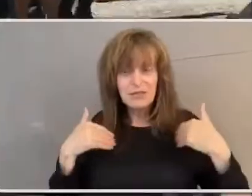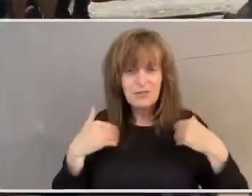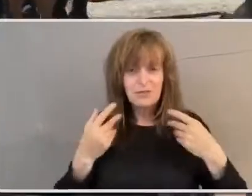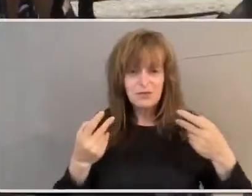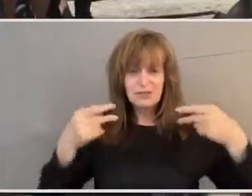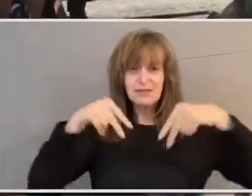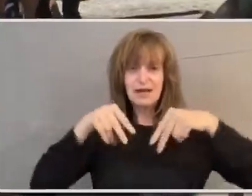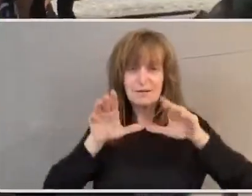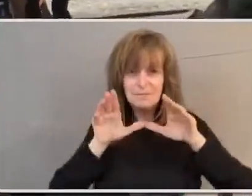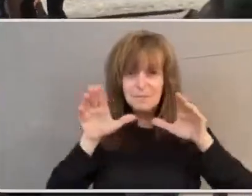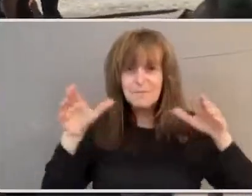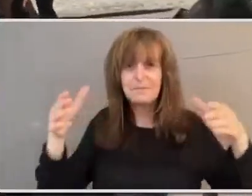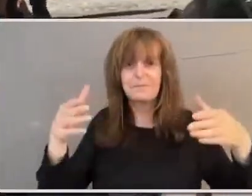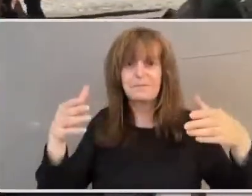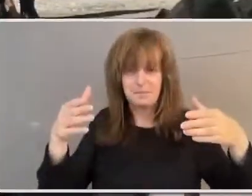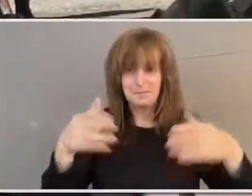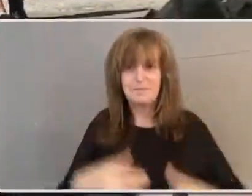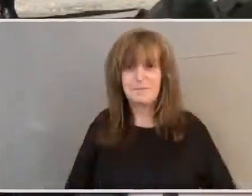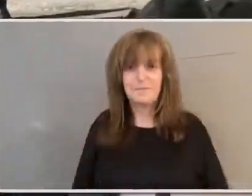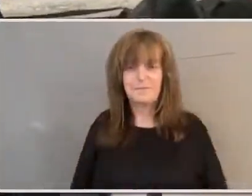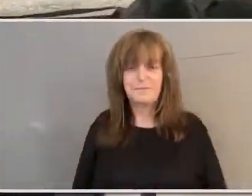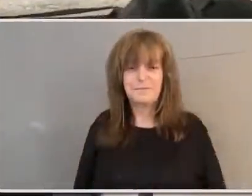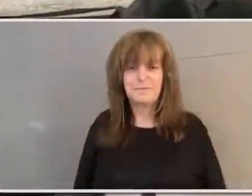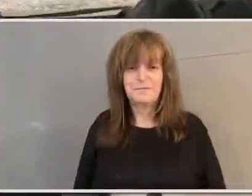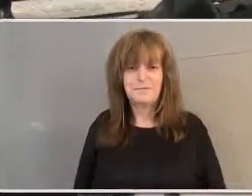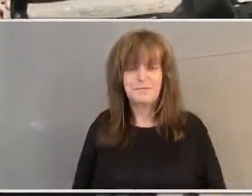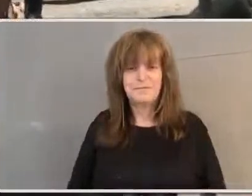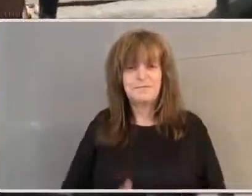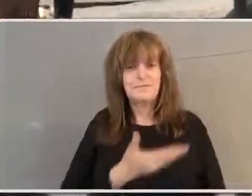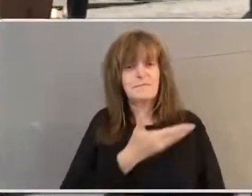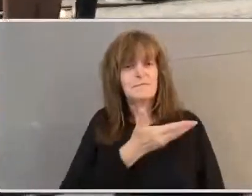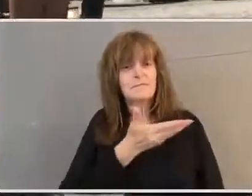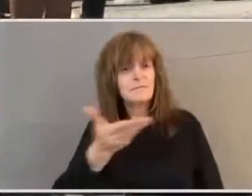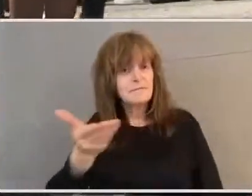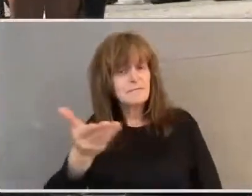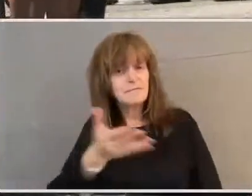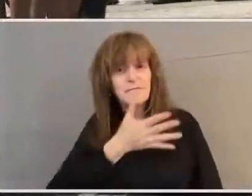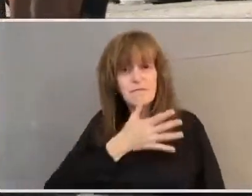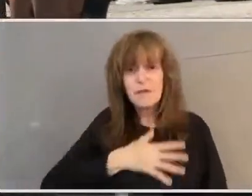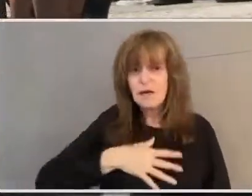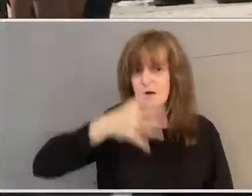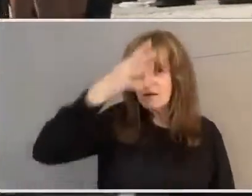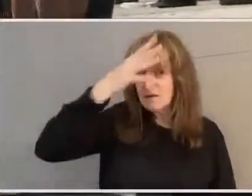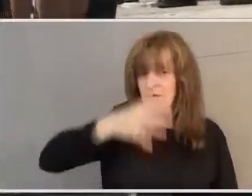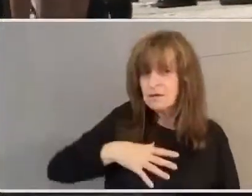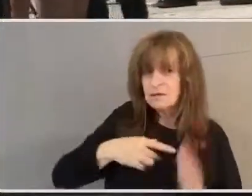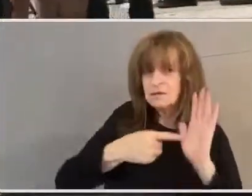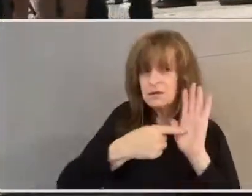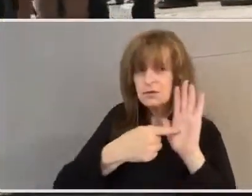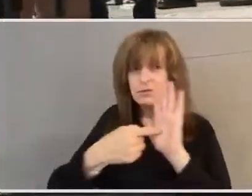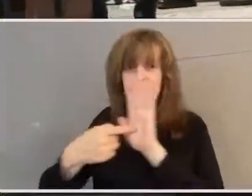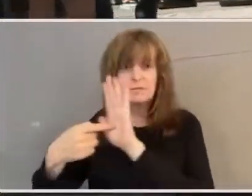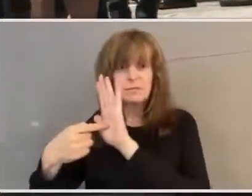Ladies and gentlemen, I present to you the new Executive Council of the Province of Ontario.